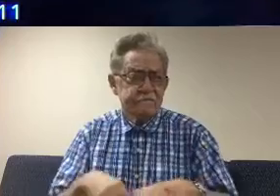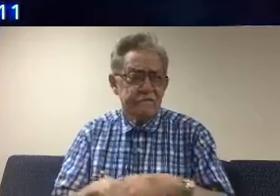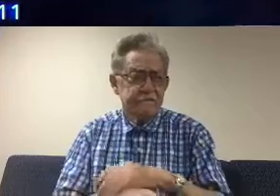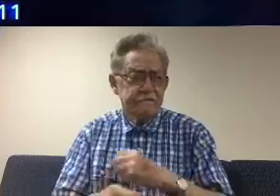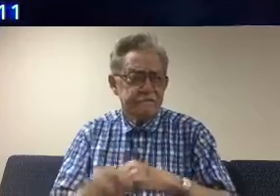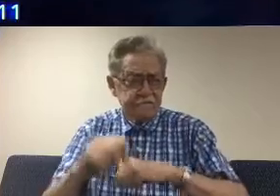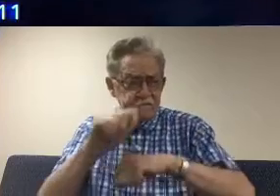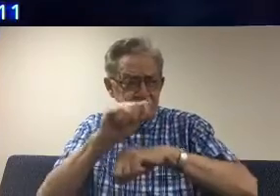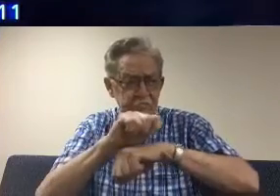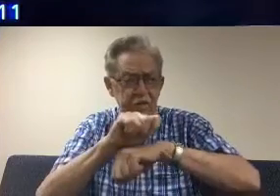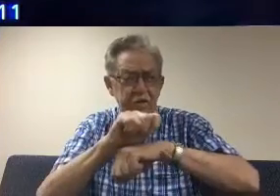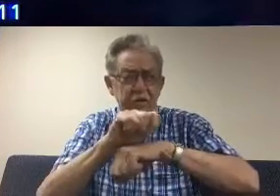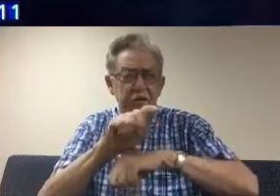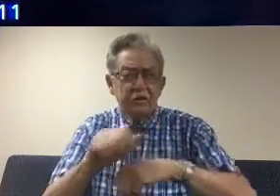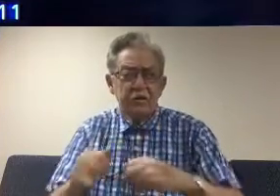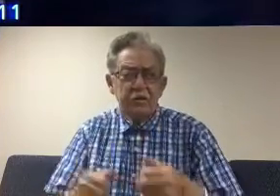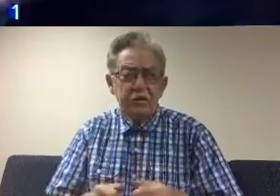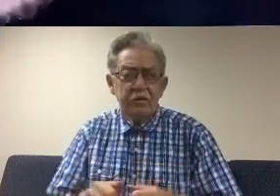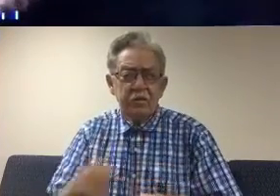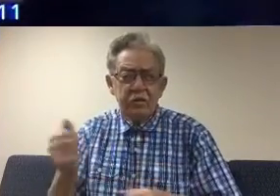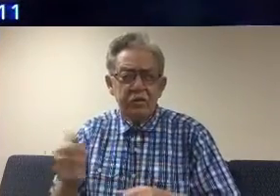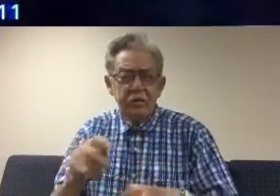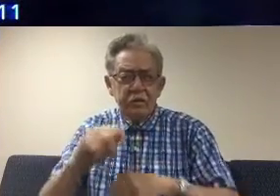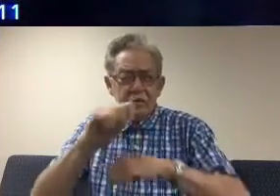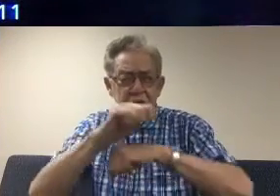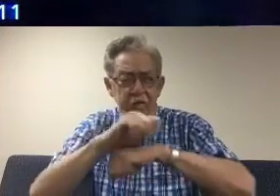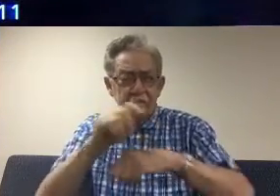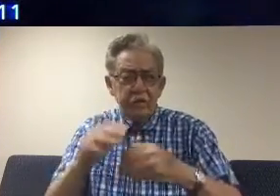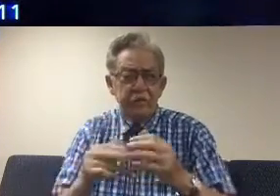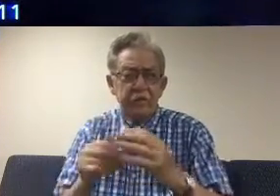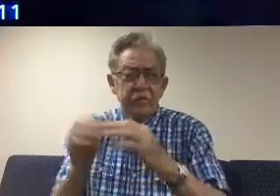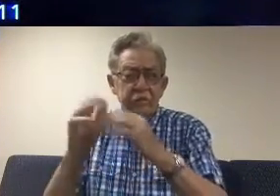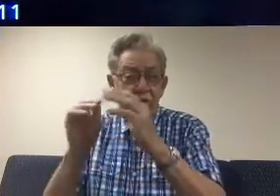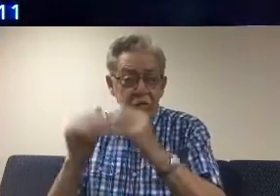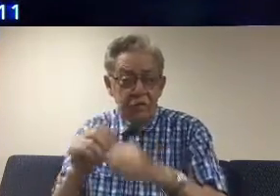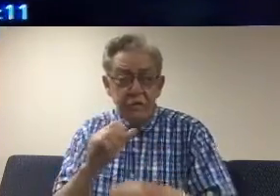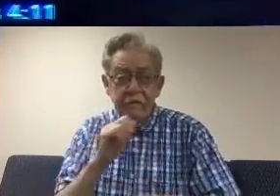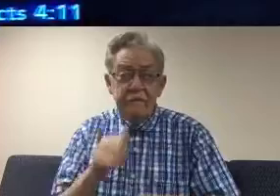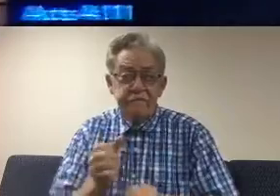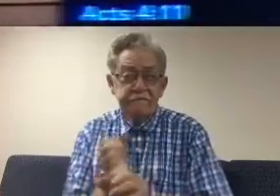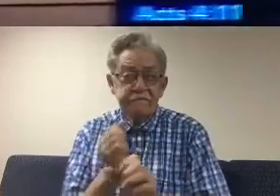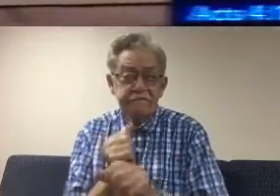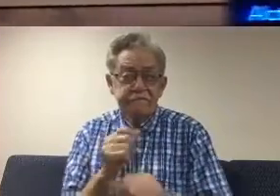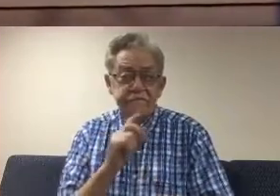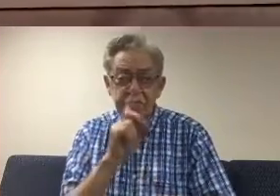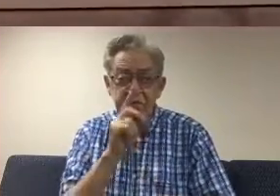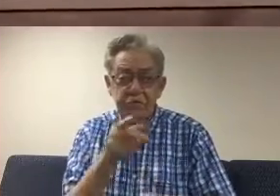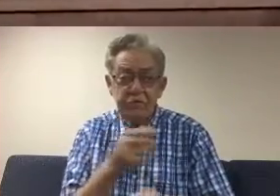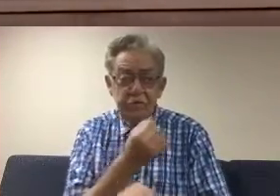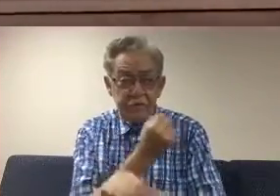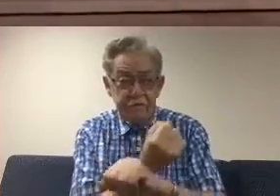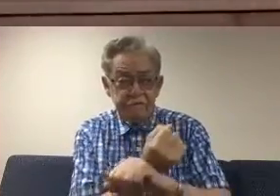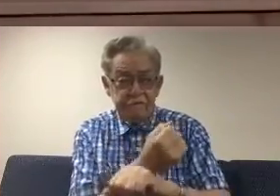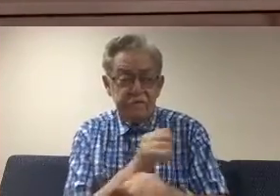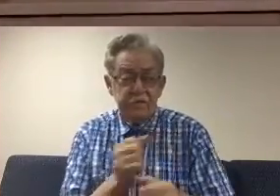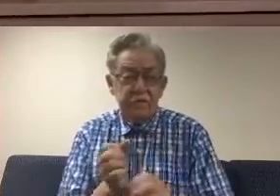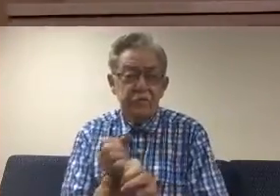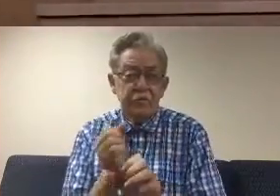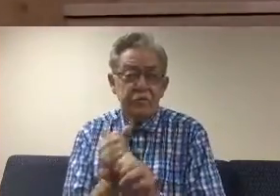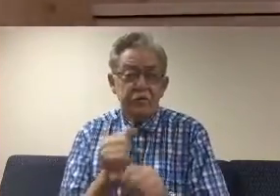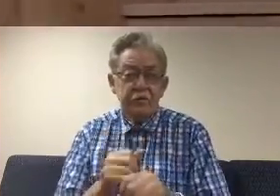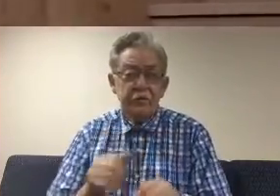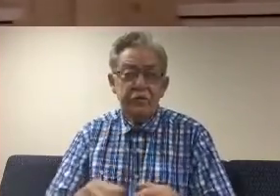have that. And now he's saying that there's another temple being built. And it's not a temple that's made with real stones. It's a temple that's made on the basis of